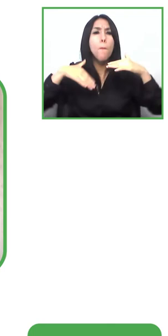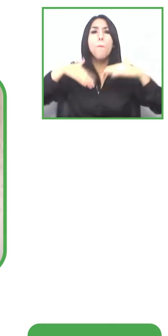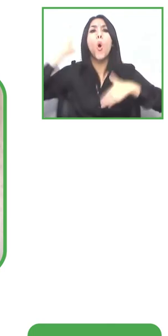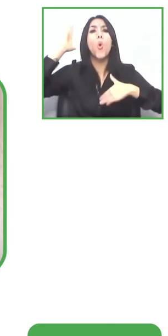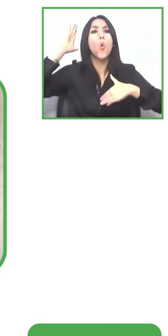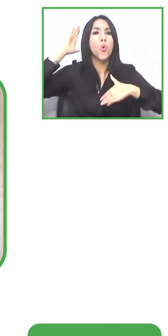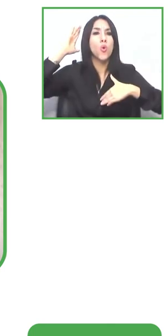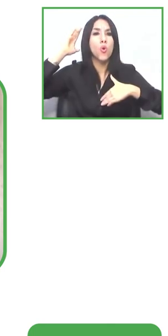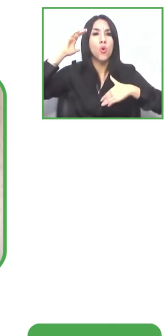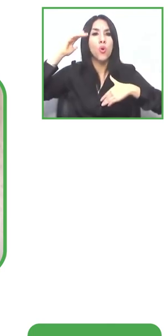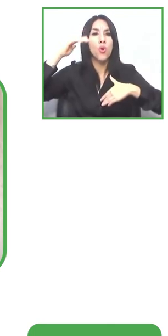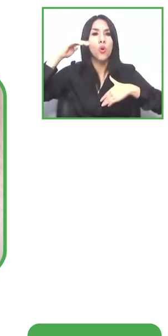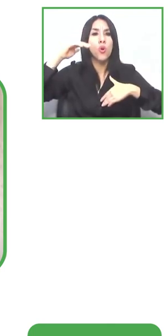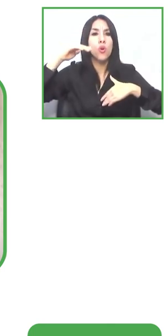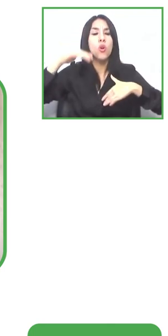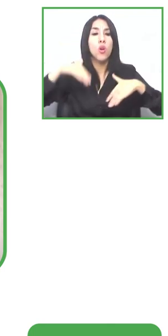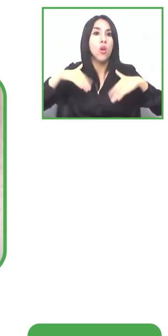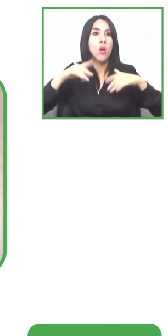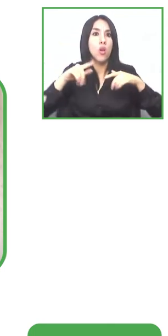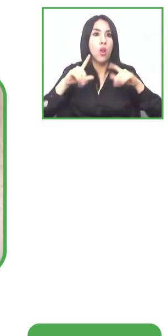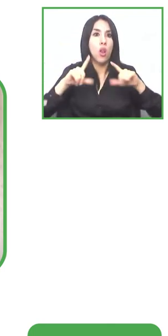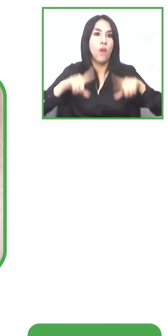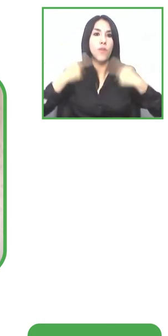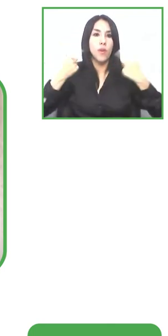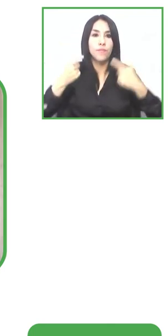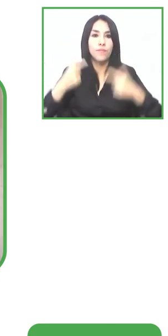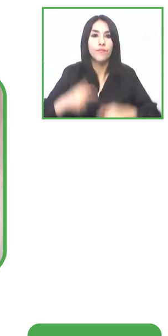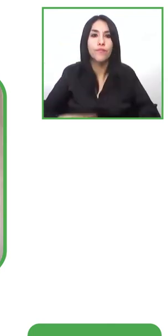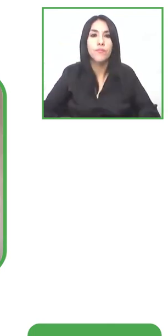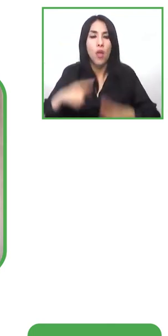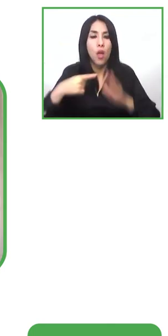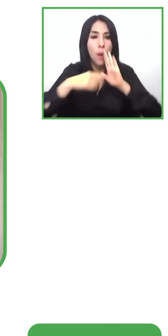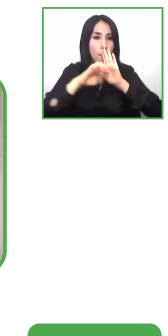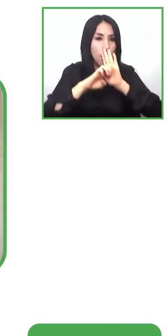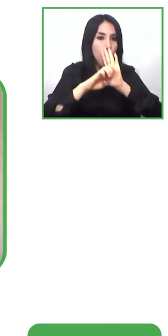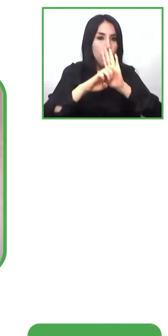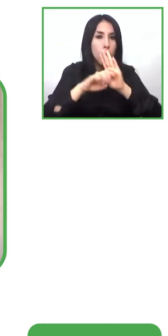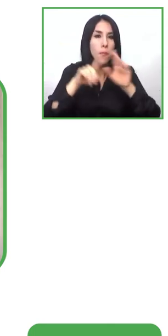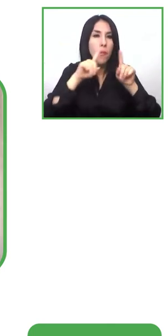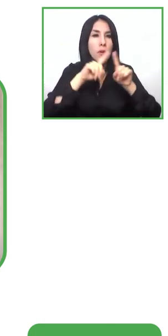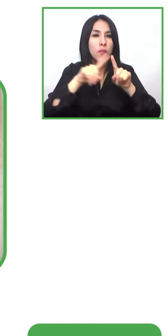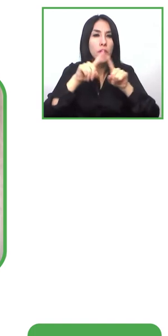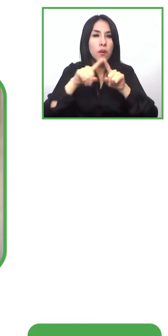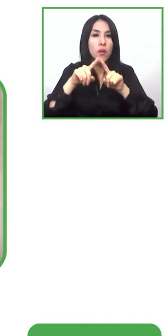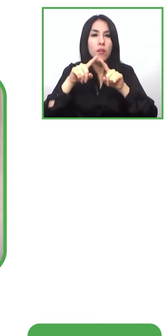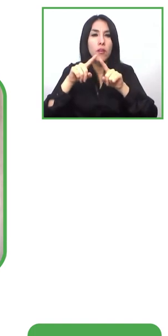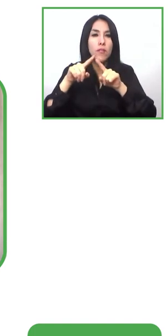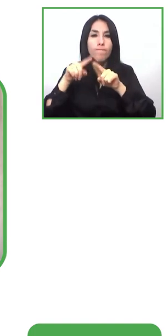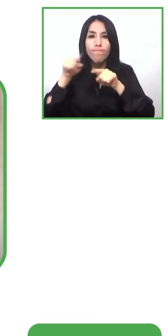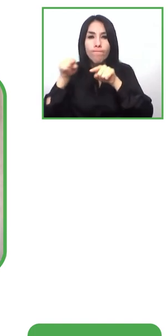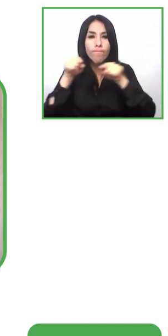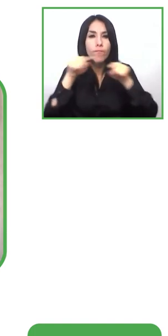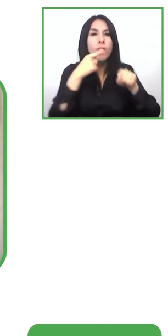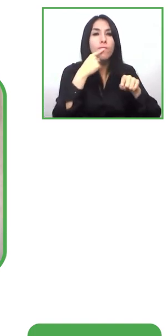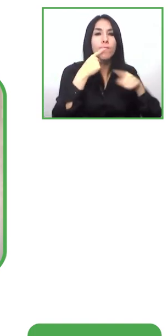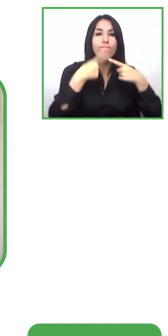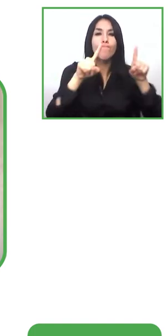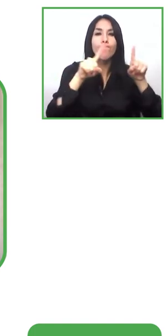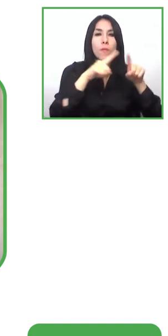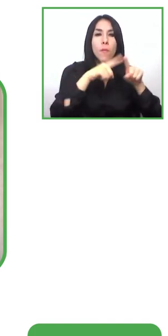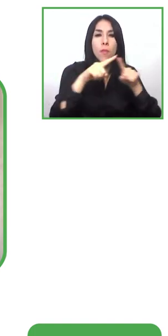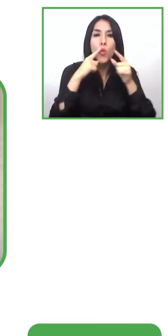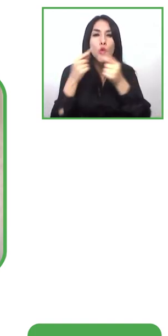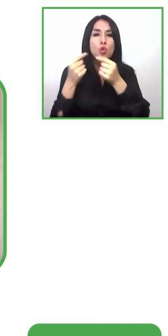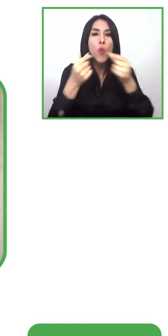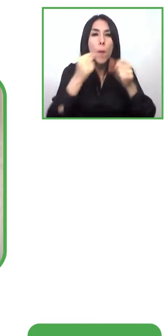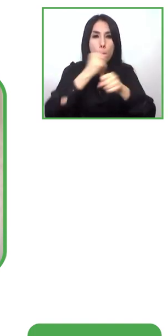them in positions where they are seen and where they're executing their job with excellence and doing it to the best of their